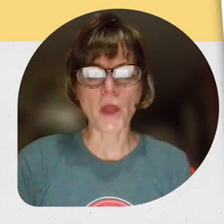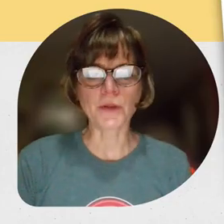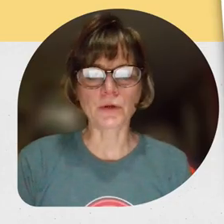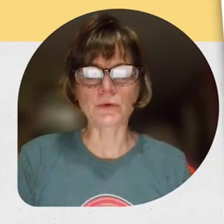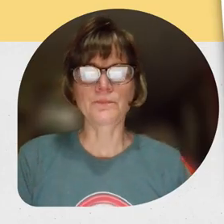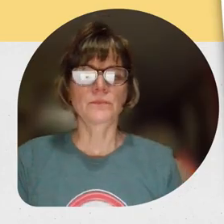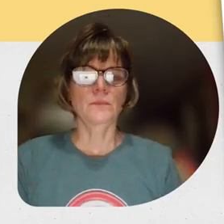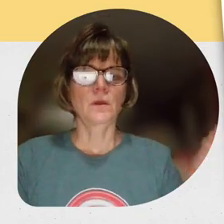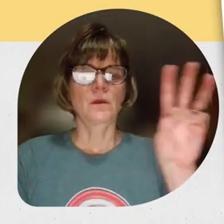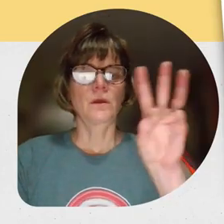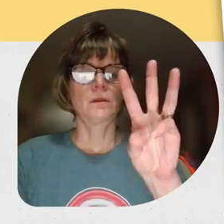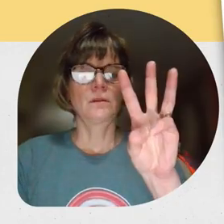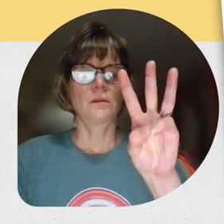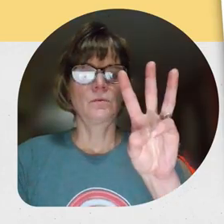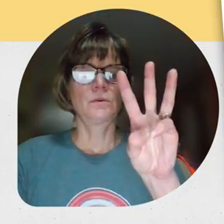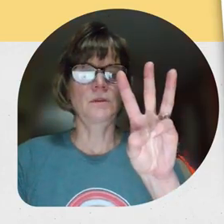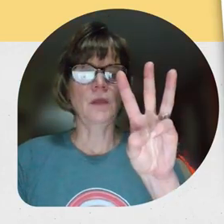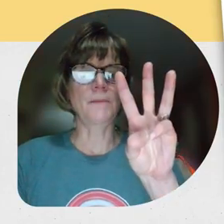Water.